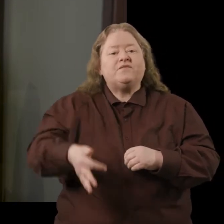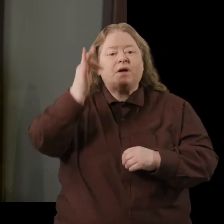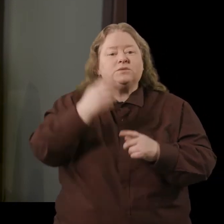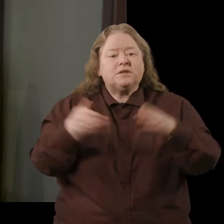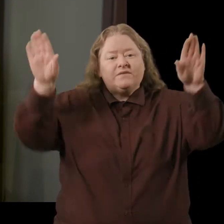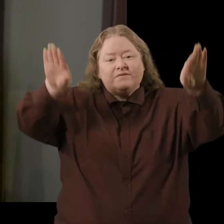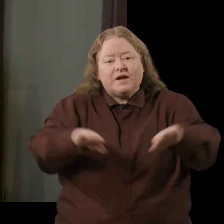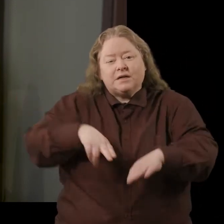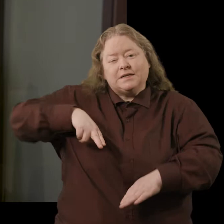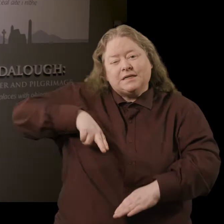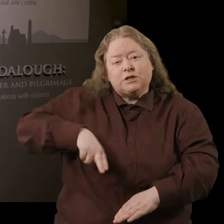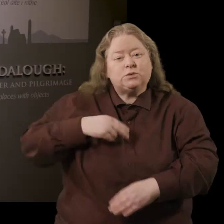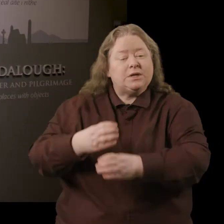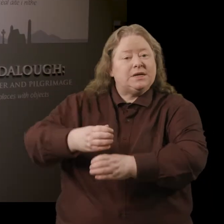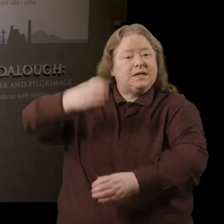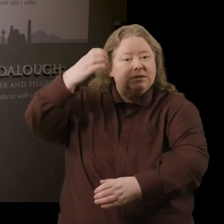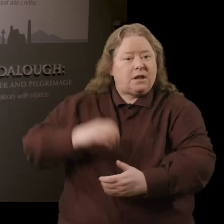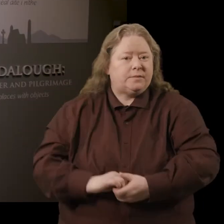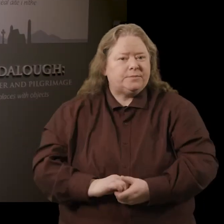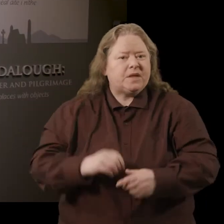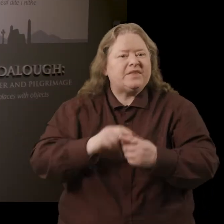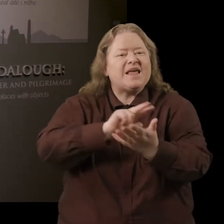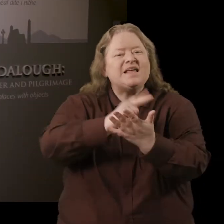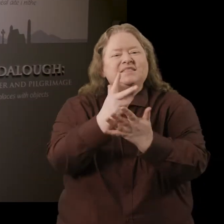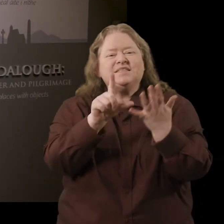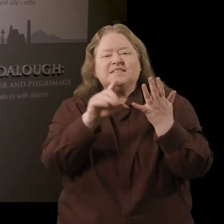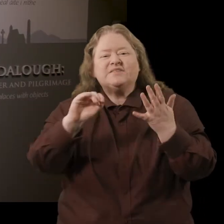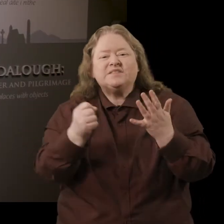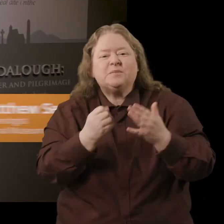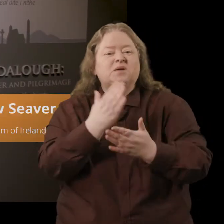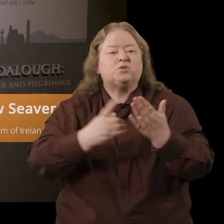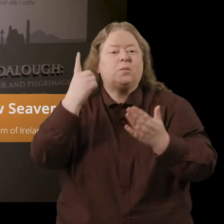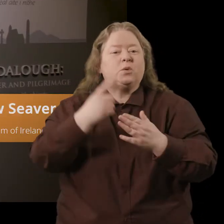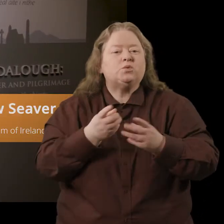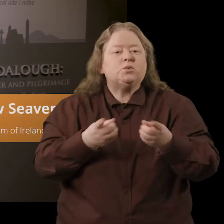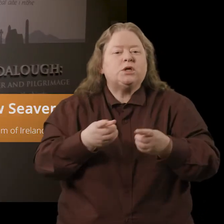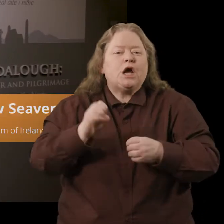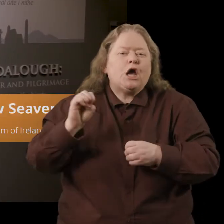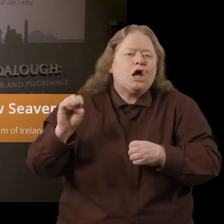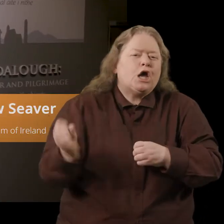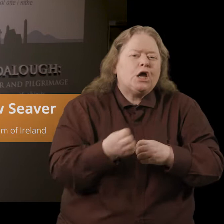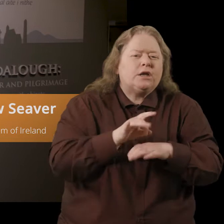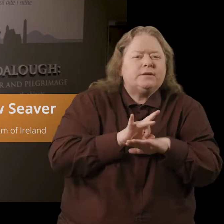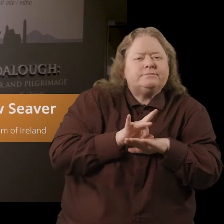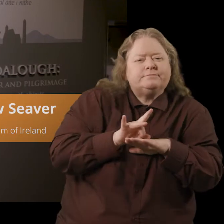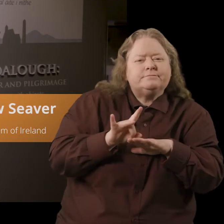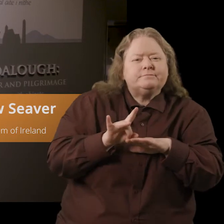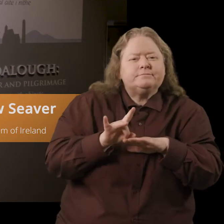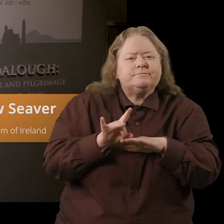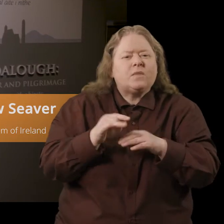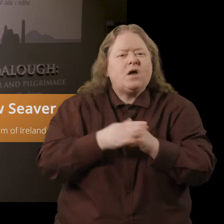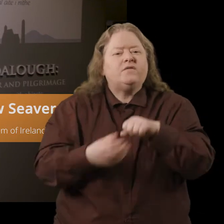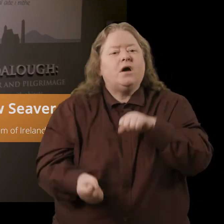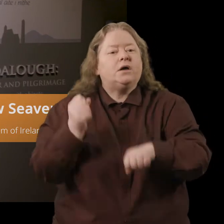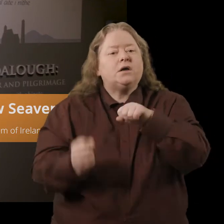in a valley close to Glendalough in the 1870s by someone who was doing a very early form